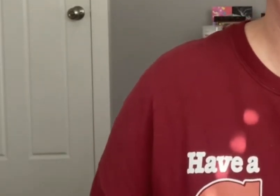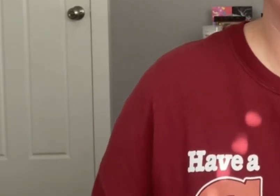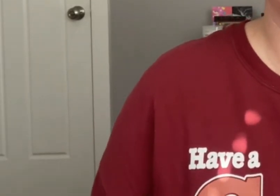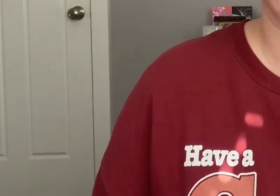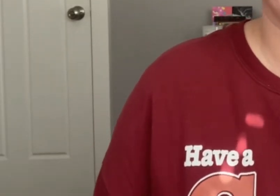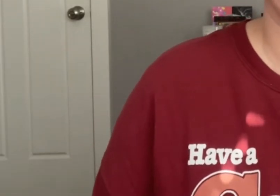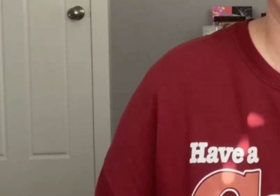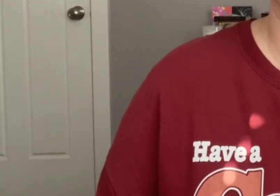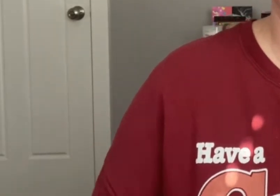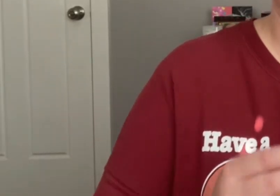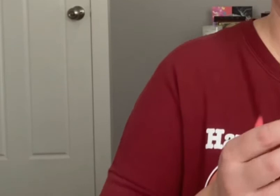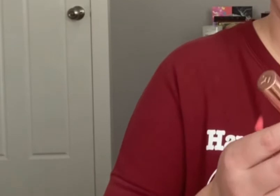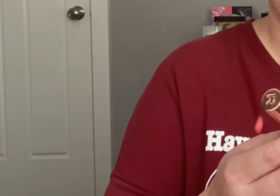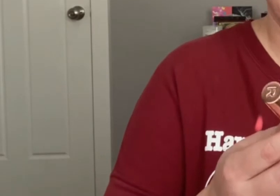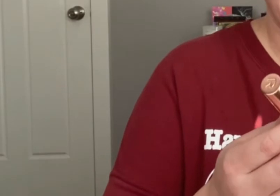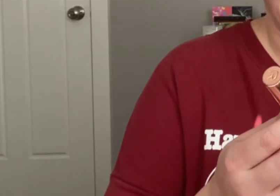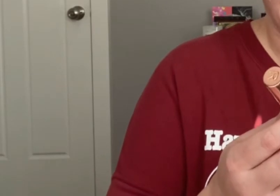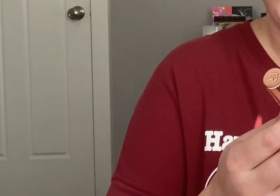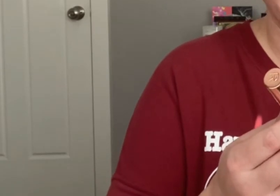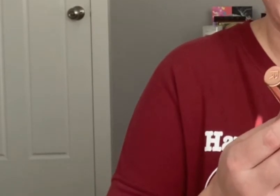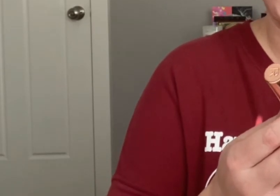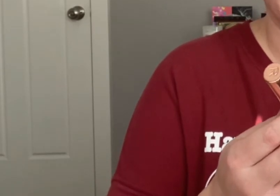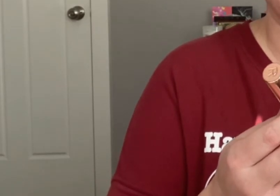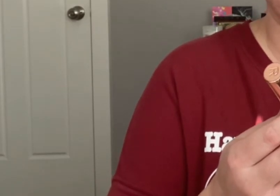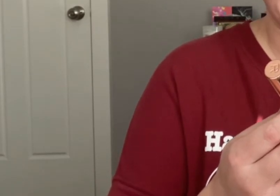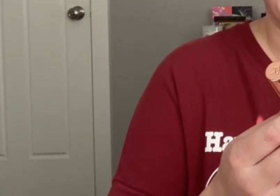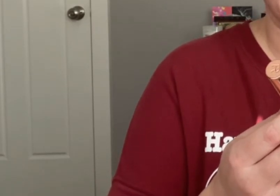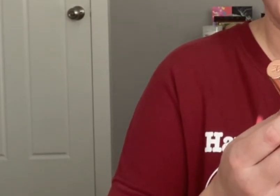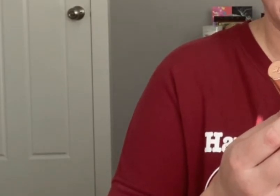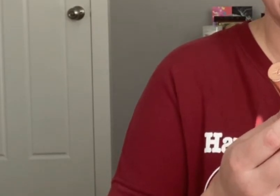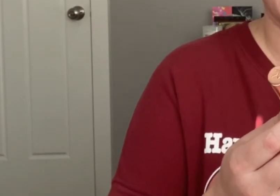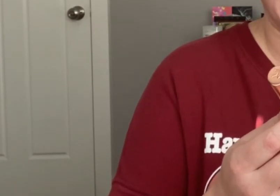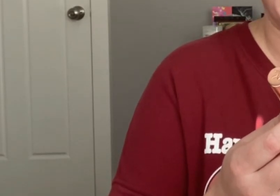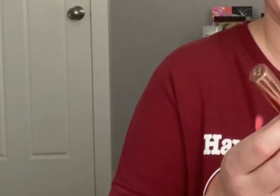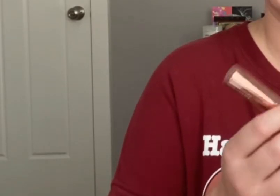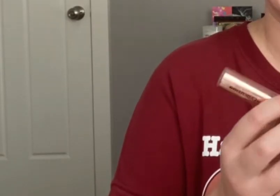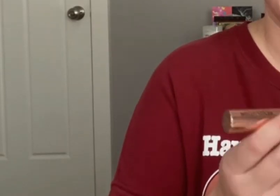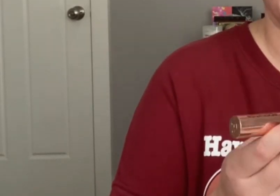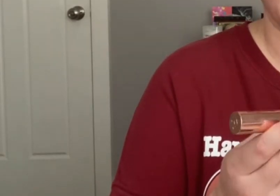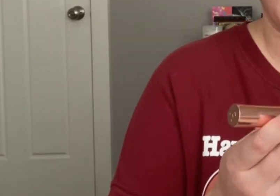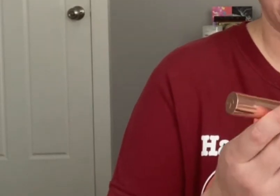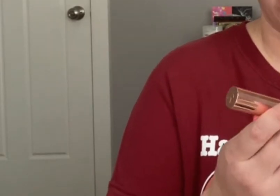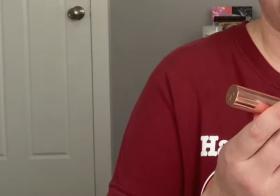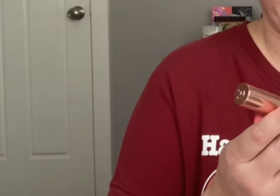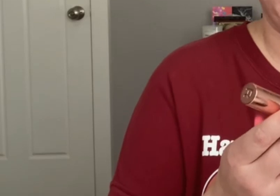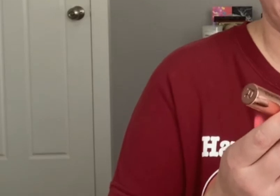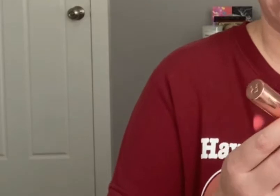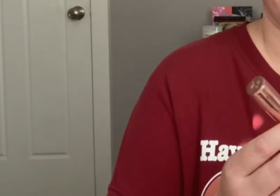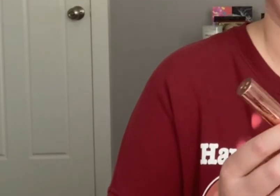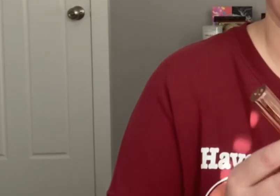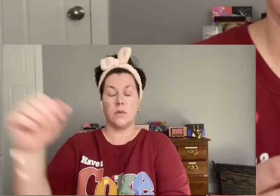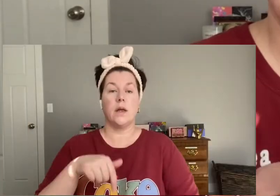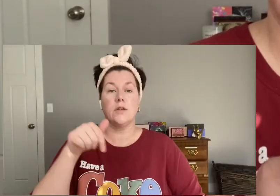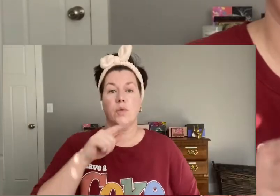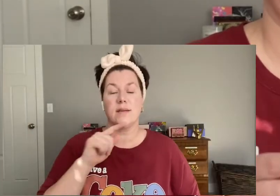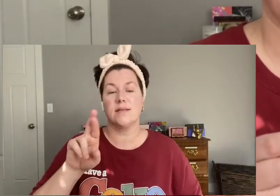in with the Revolution Eyebrite Illuminating Under Eye Concealer with